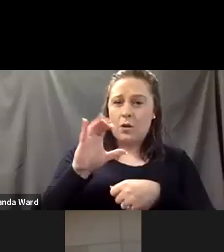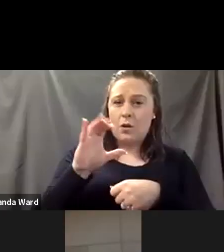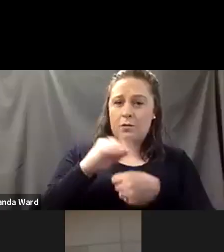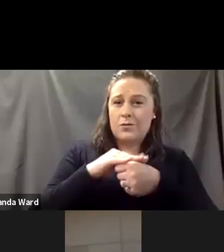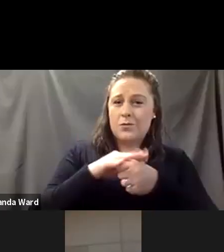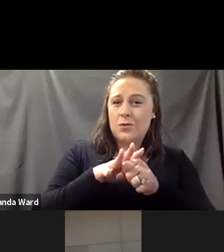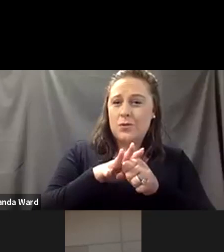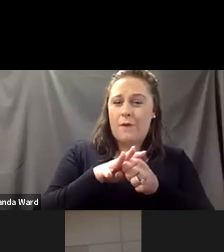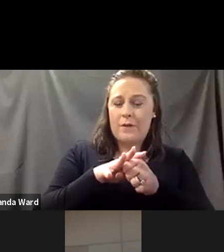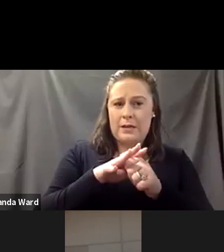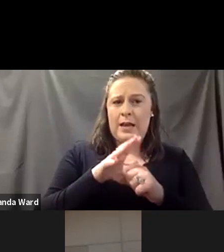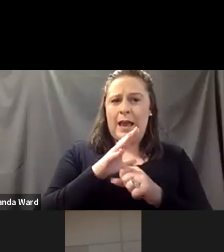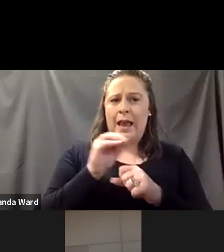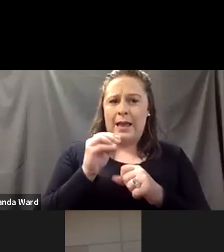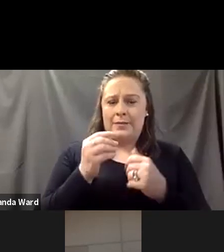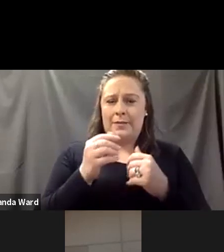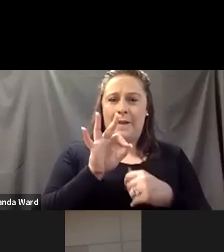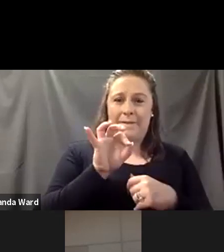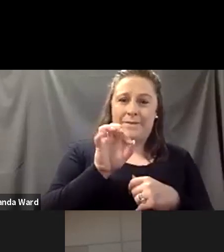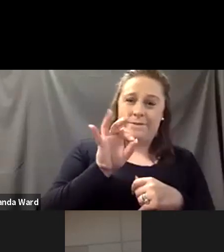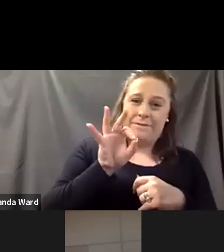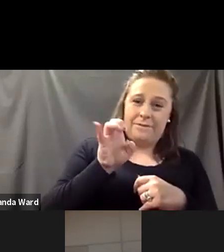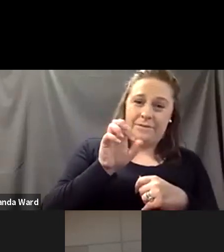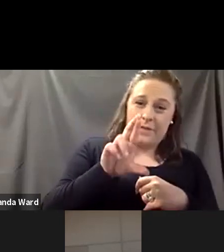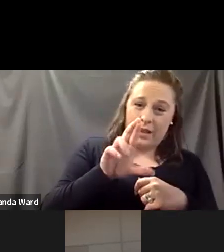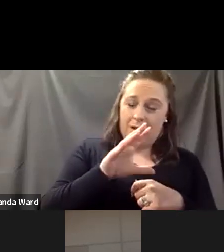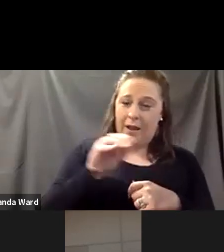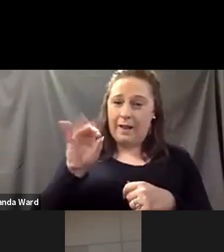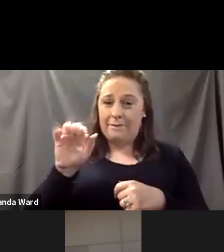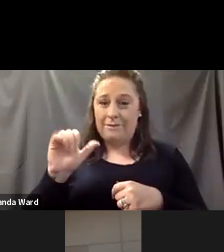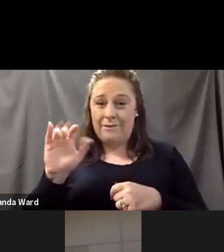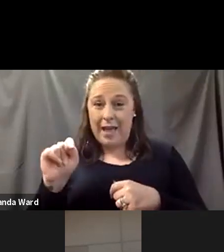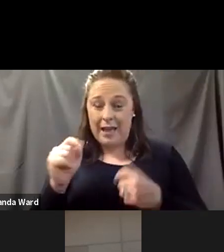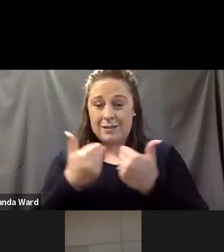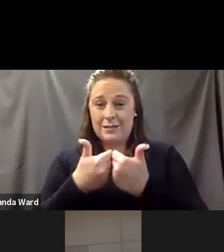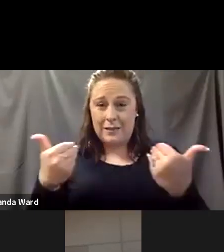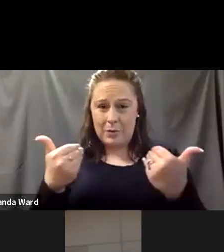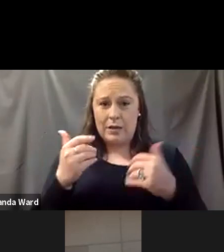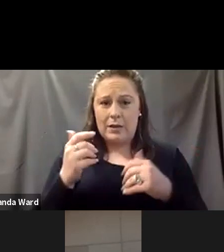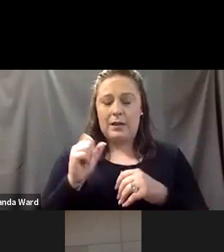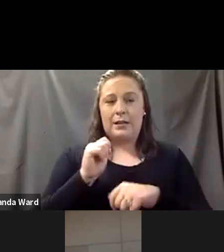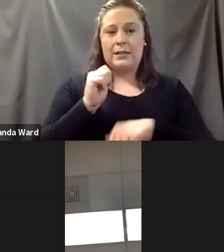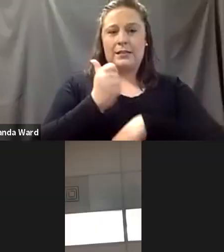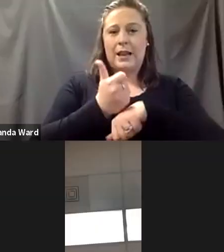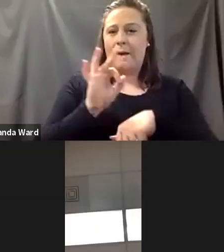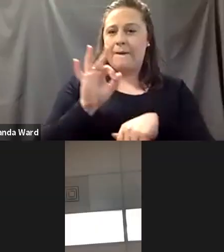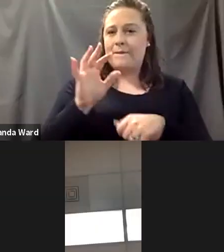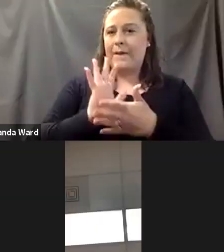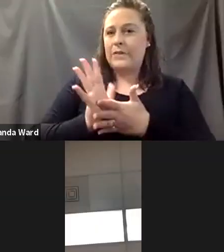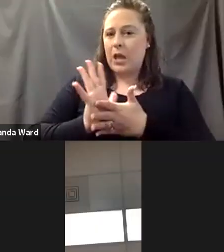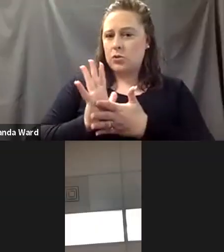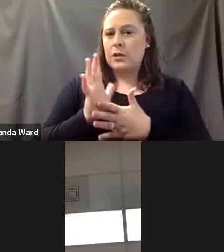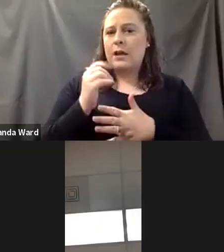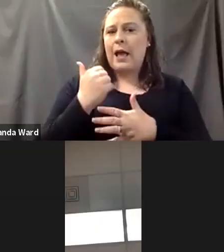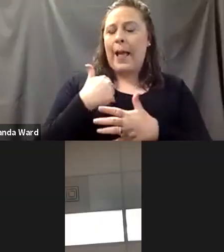separating fear from fact and answering lots of questions in the community and creating a set of videos. And I'm looking forward to our